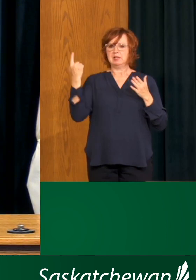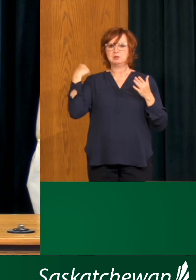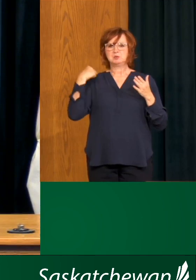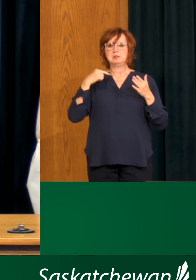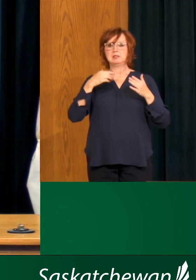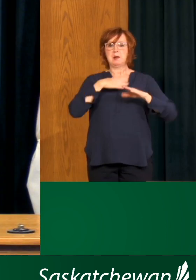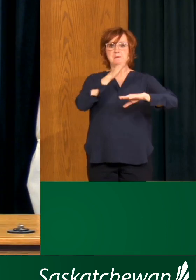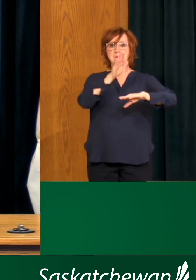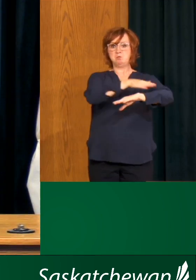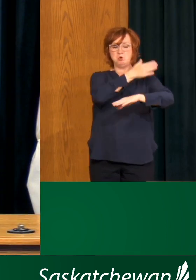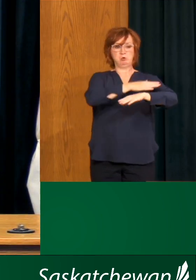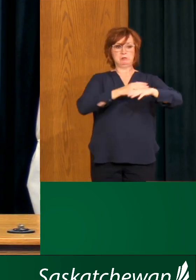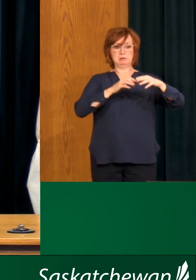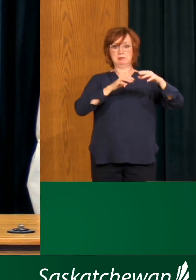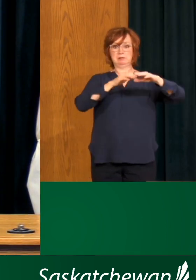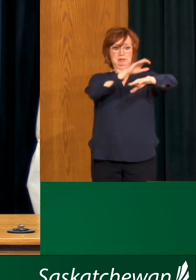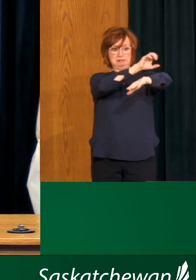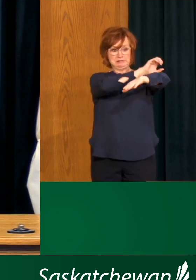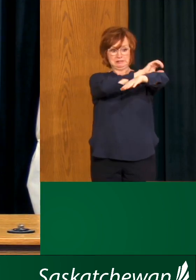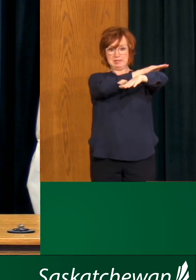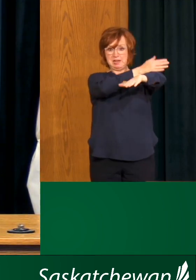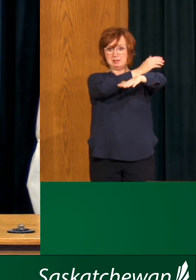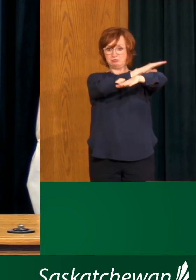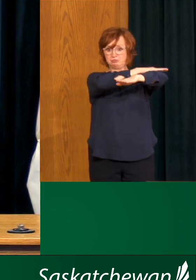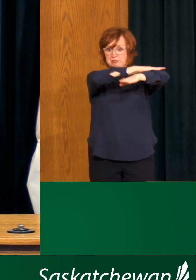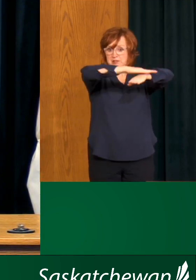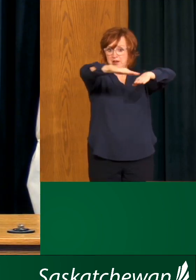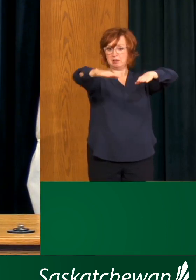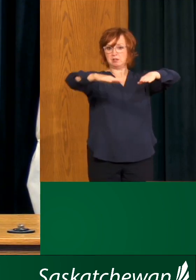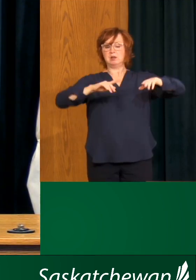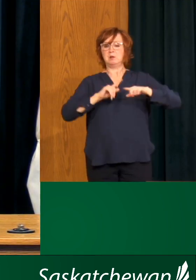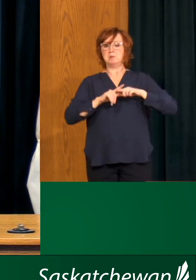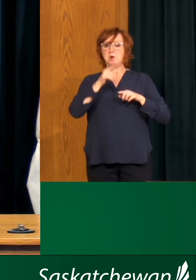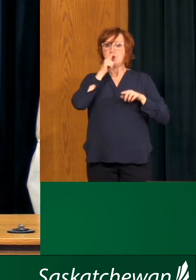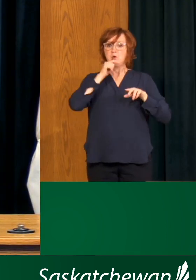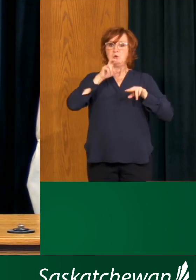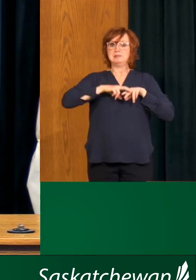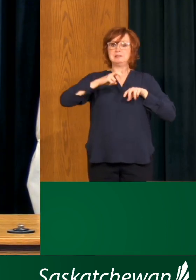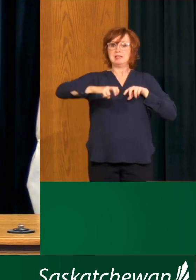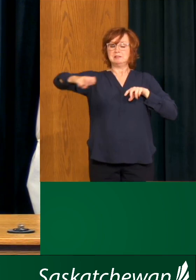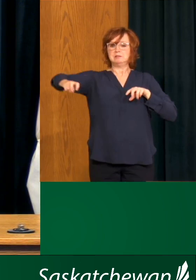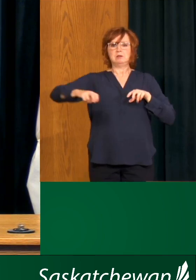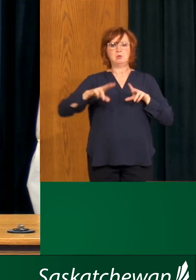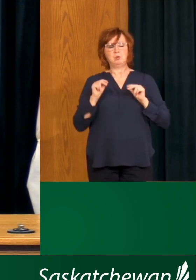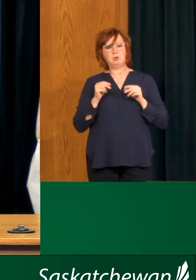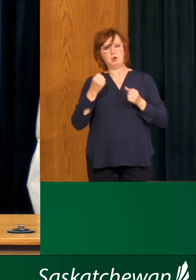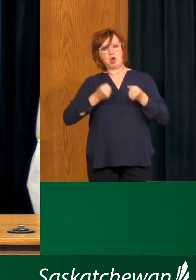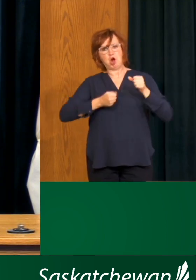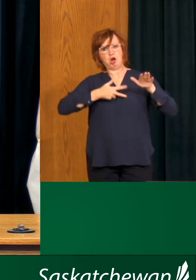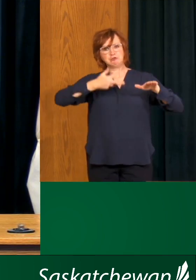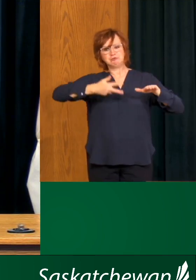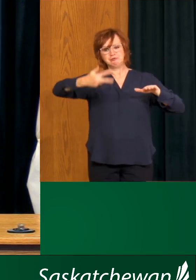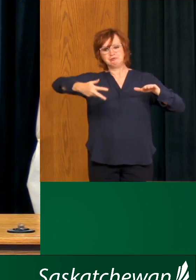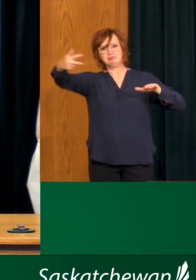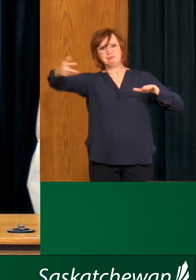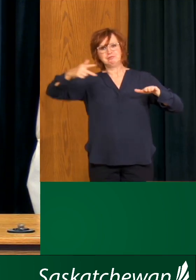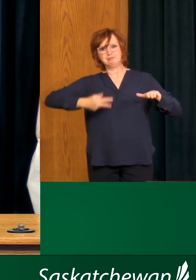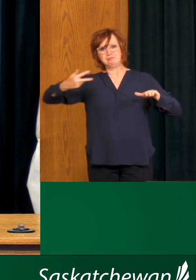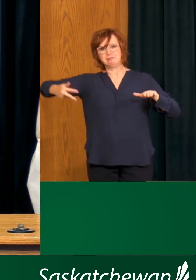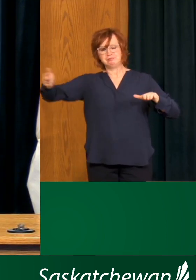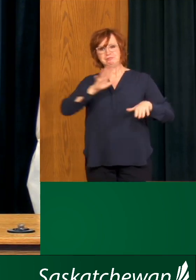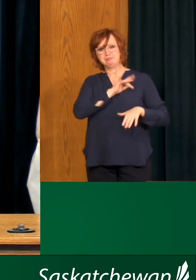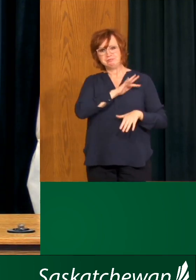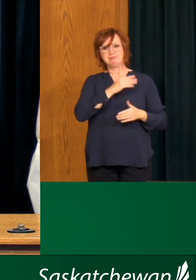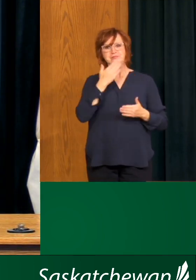weekend, which I think, for all intents and purposes, was extremely safe, as there was, very, very good physical distancing between